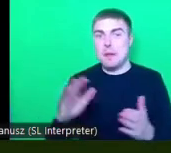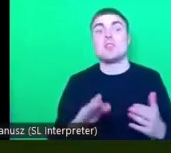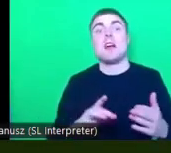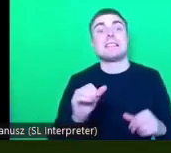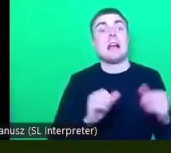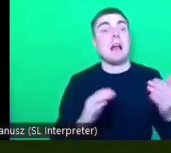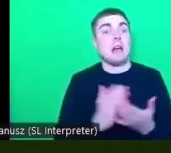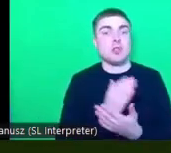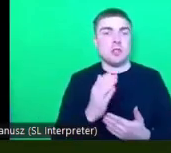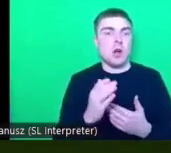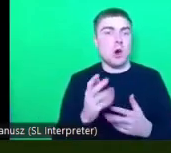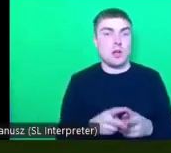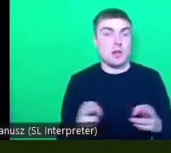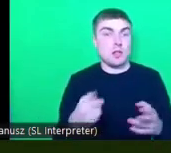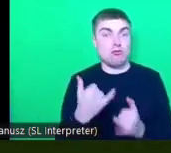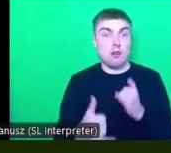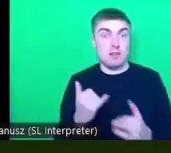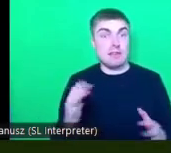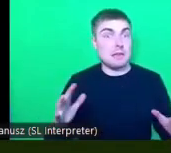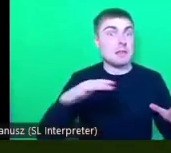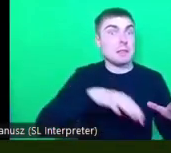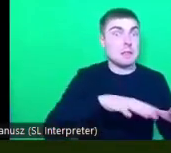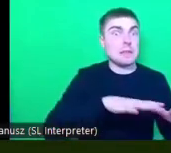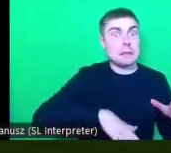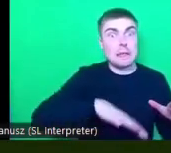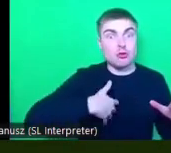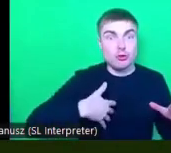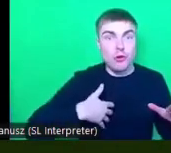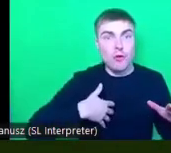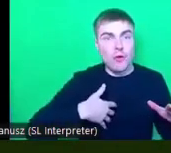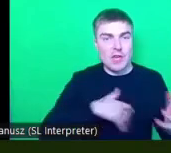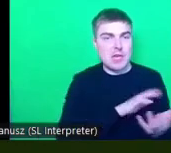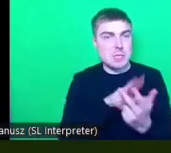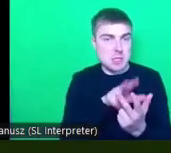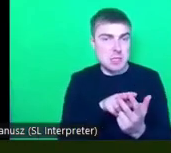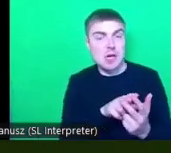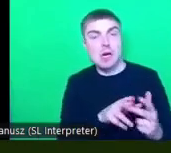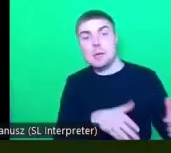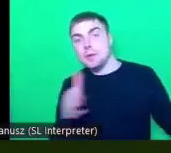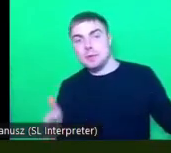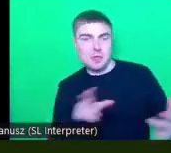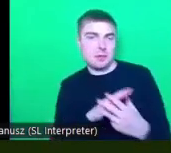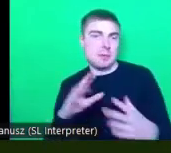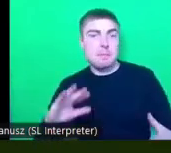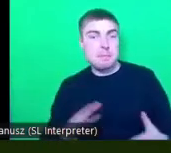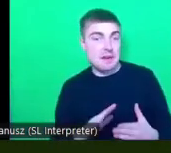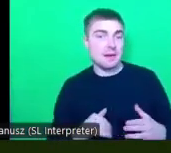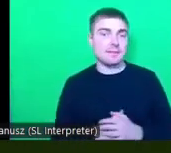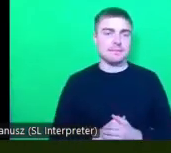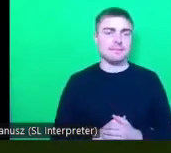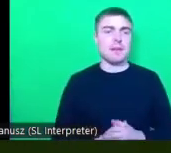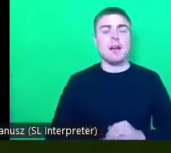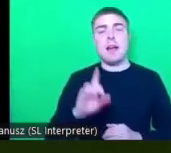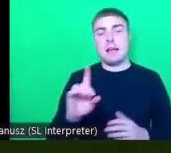spend more time, and here we have a higher predation risk for some of those moose that actually have their